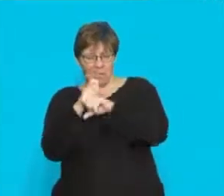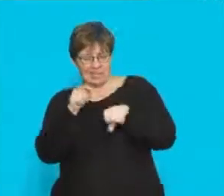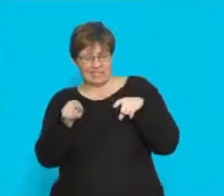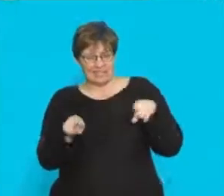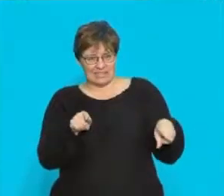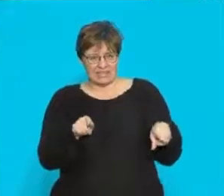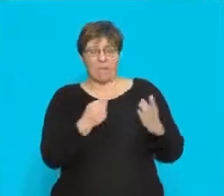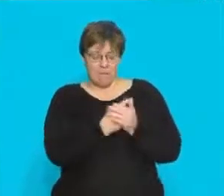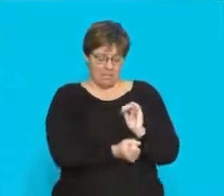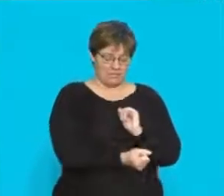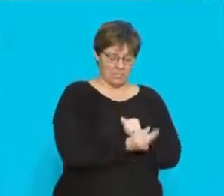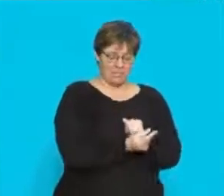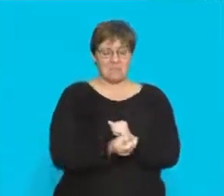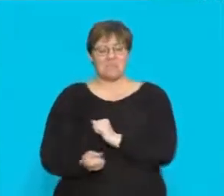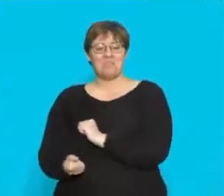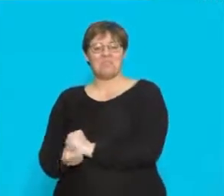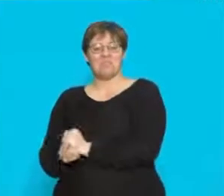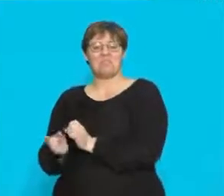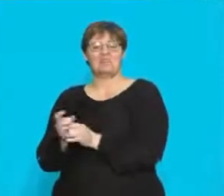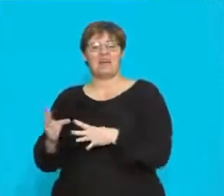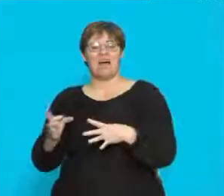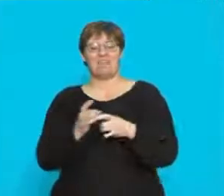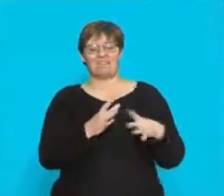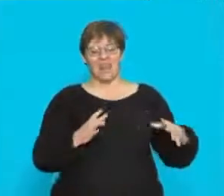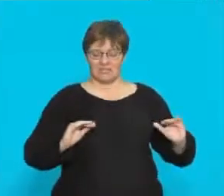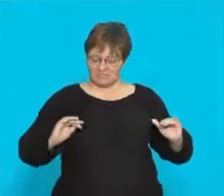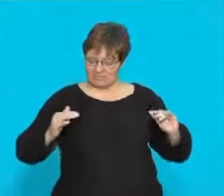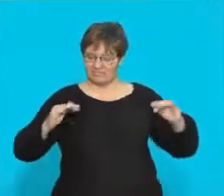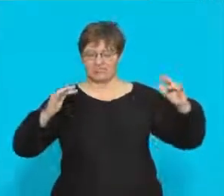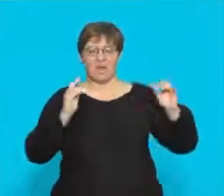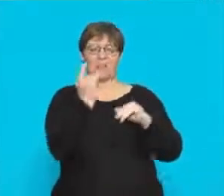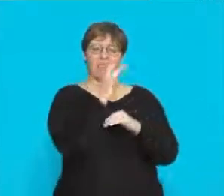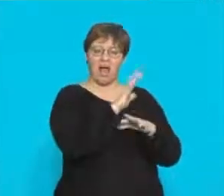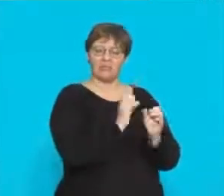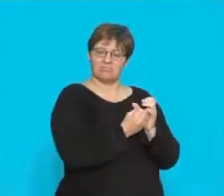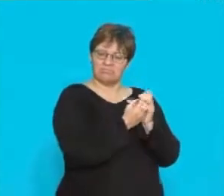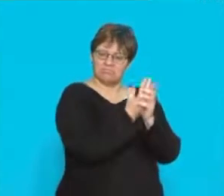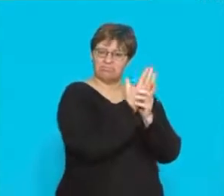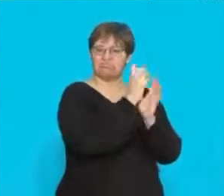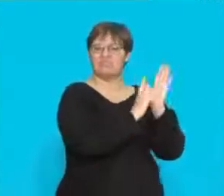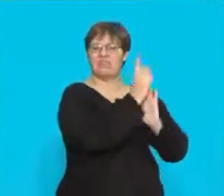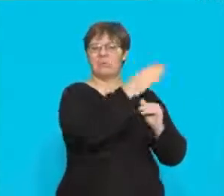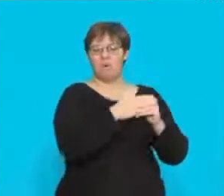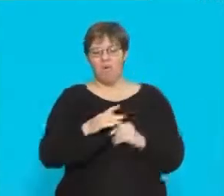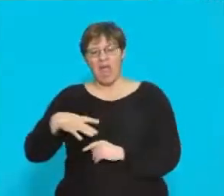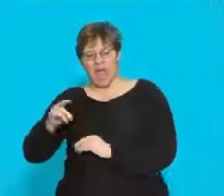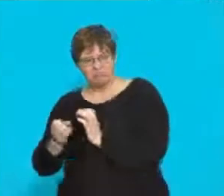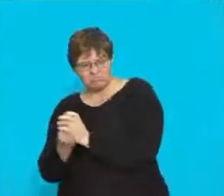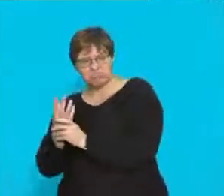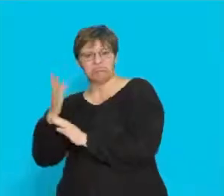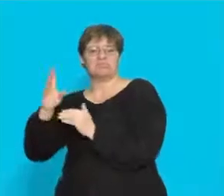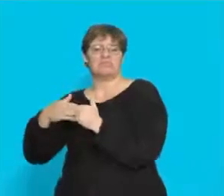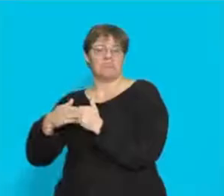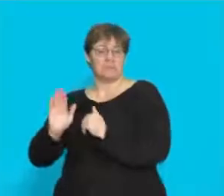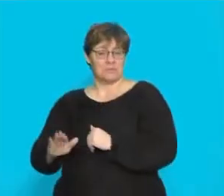ones that kind of gave rise to the more complex, all right, plants and animals that are going to follow